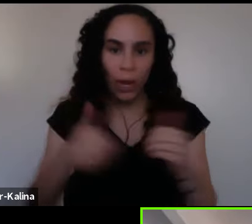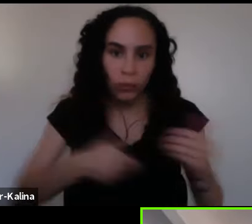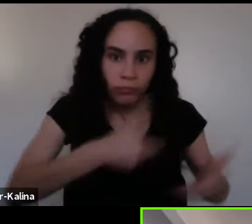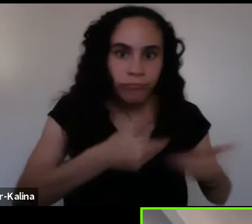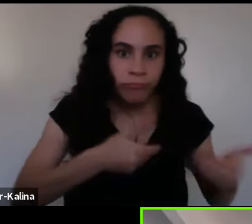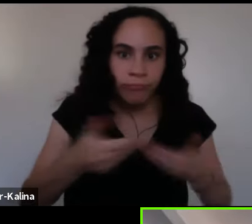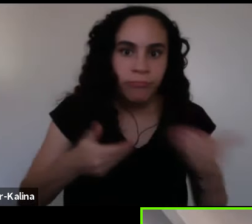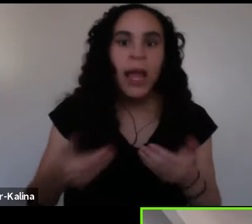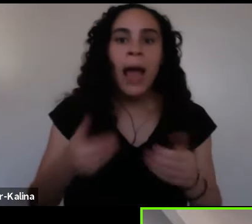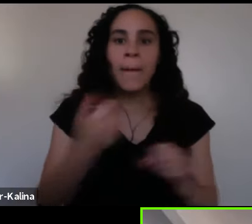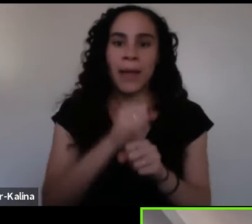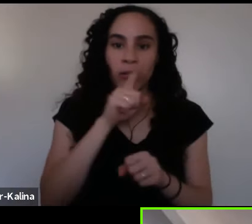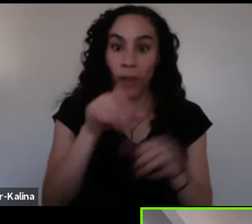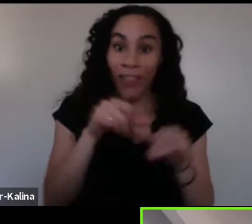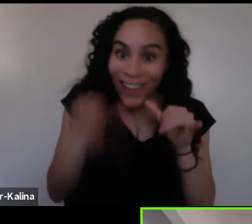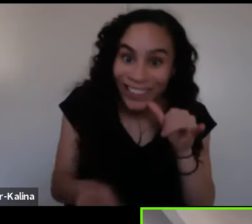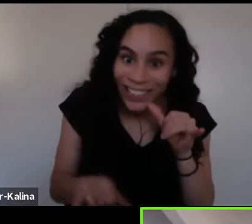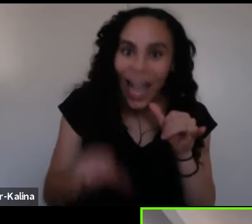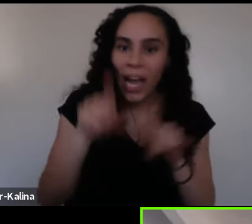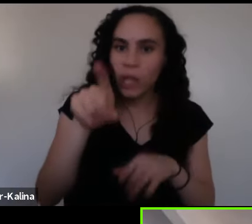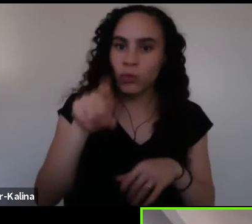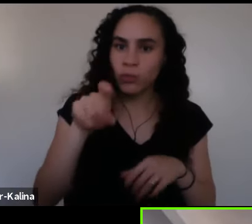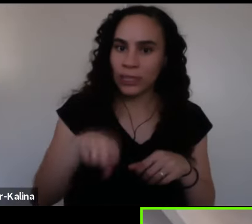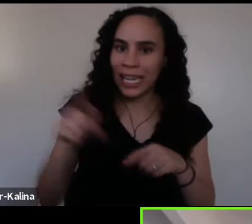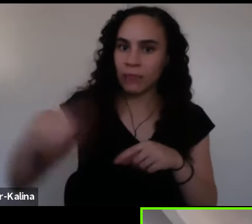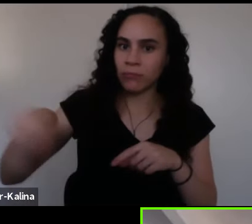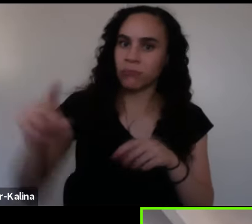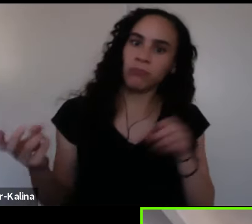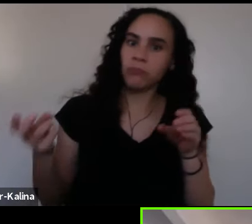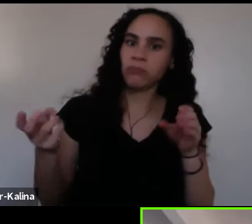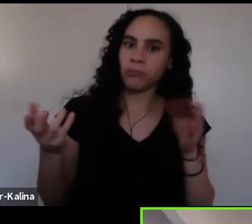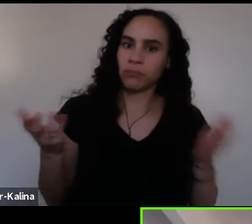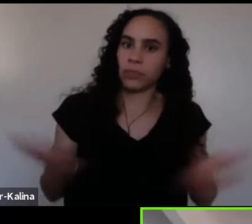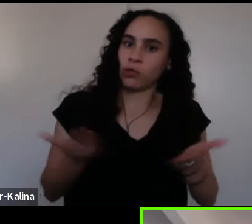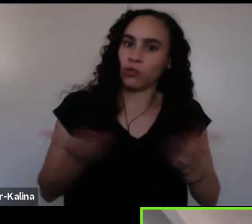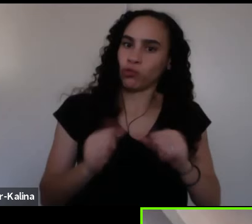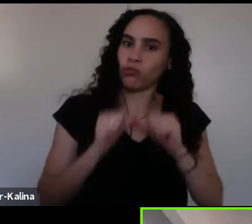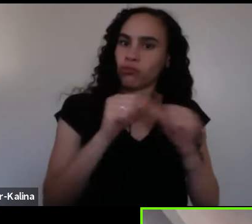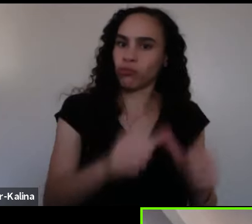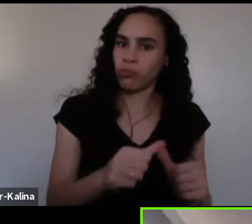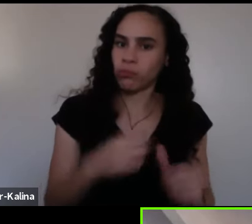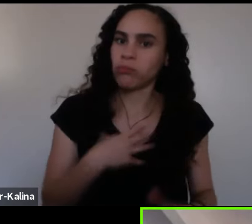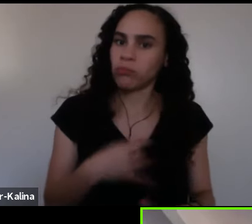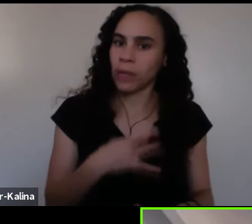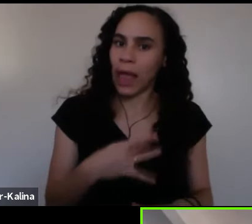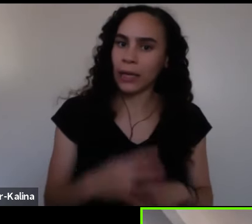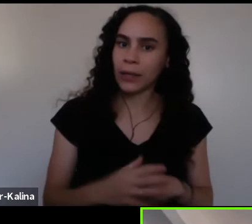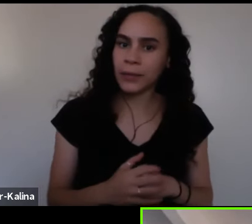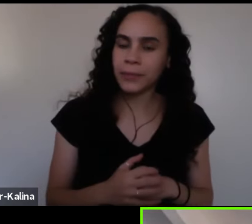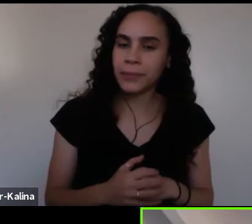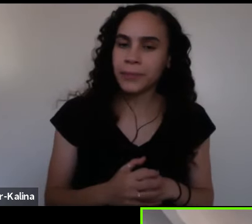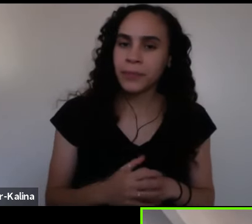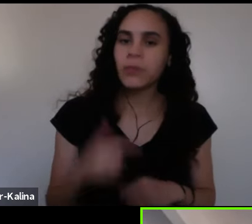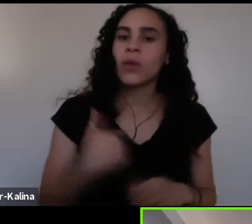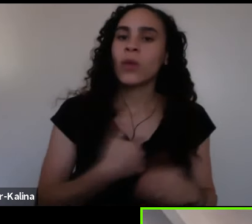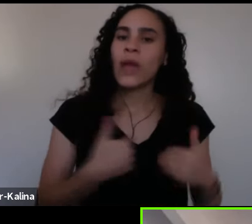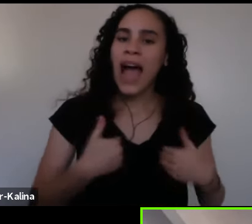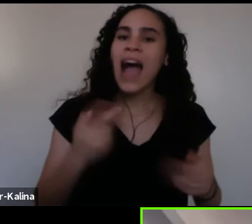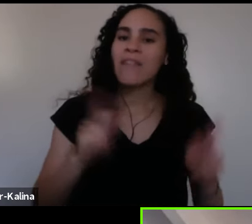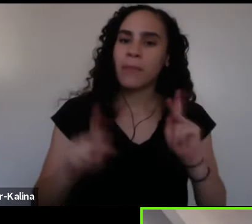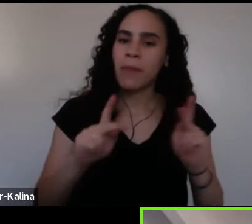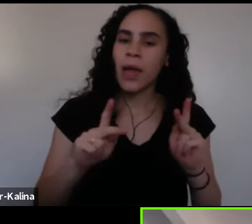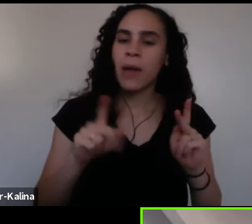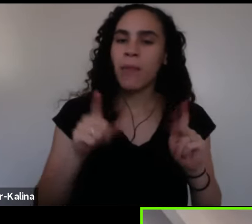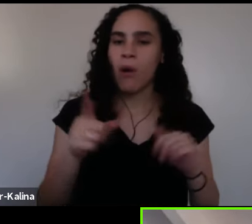people stay. You have to get those folks on board. We have people that are on the ground, boots